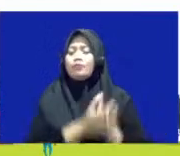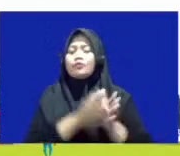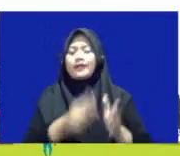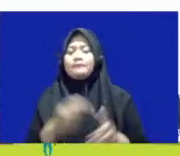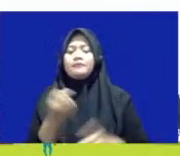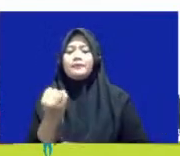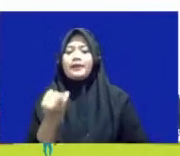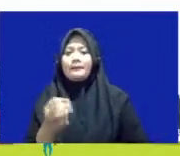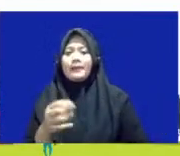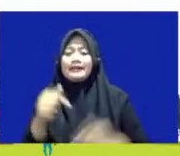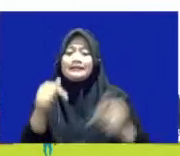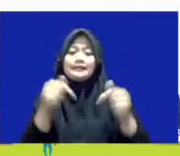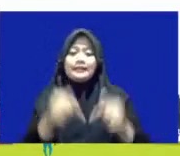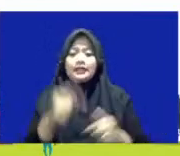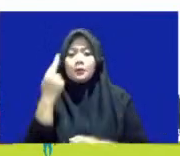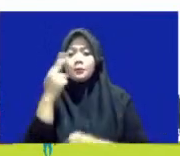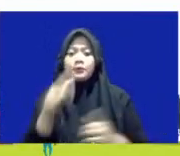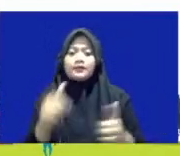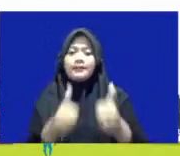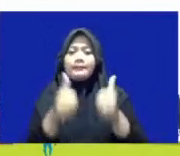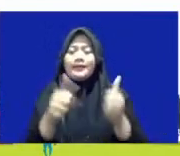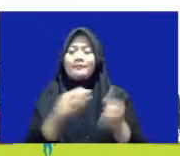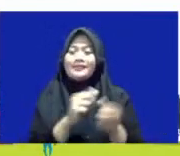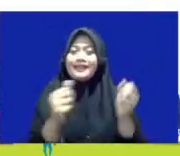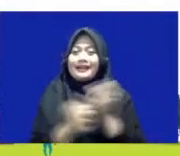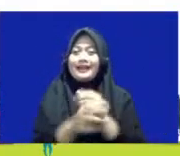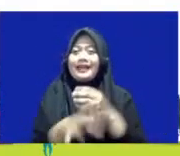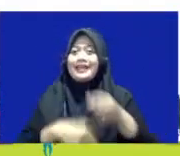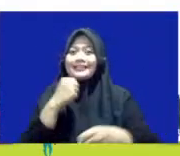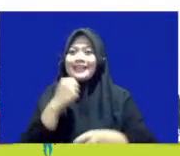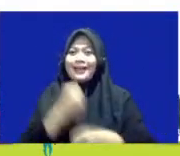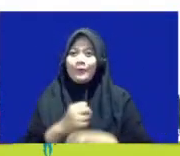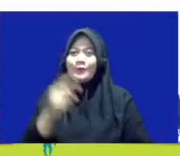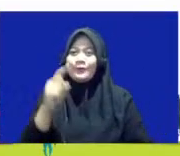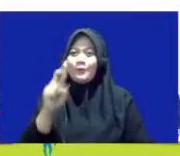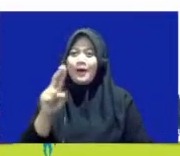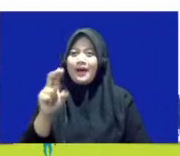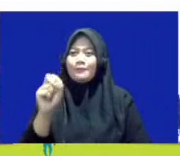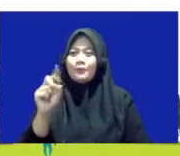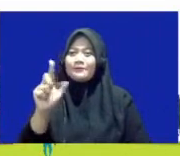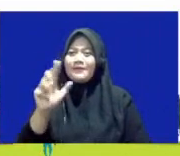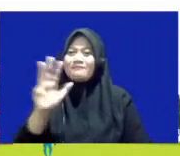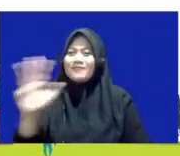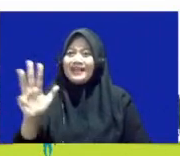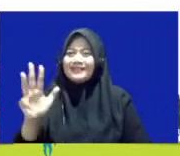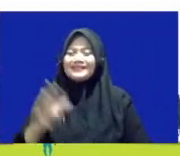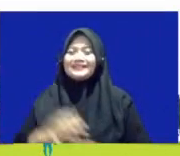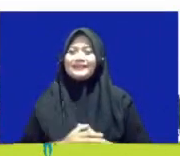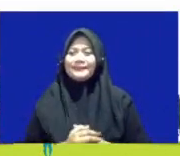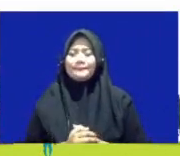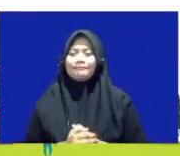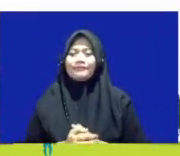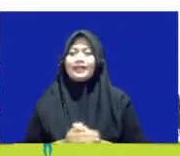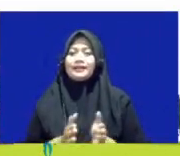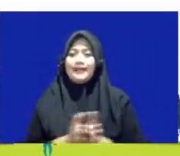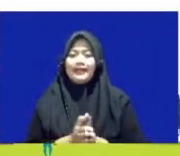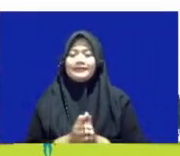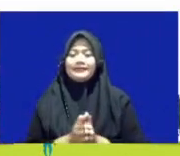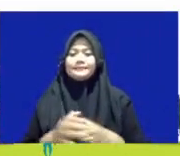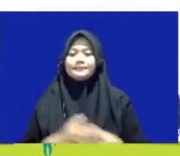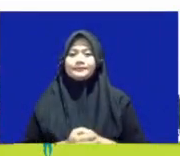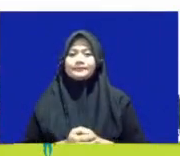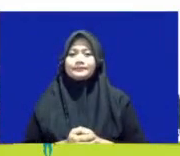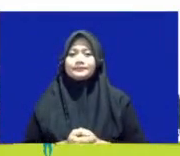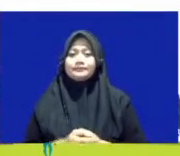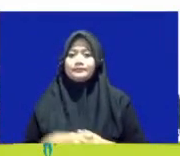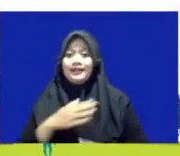2019. I have heard Mr. Mohsin, our ex-secretary, I'm proud to work under him. He actually did